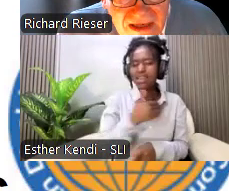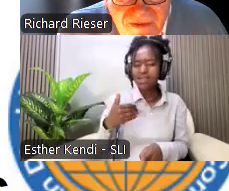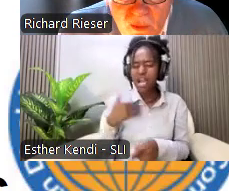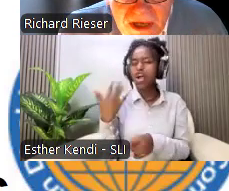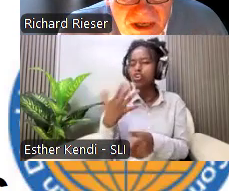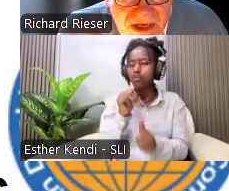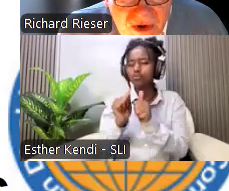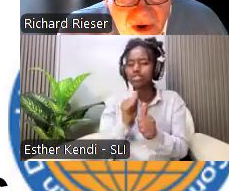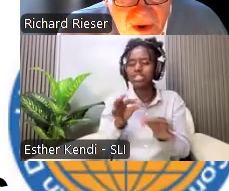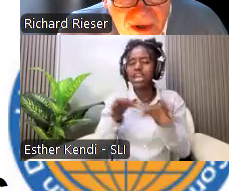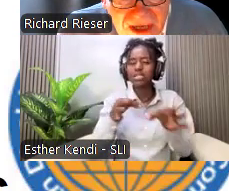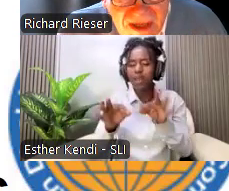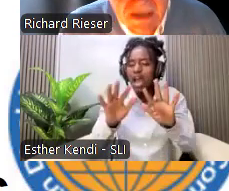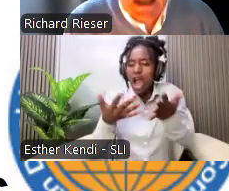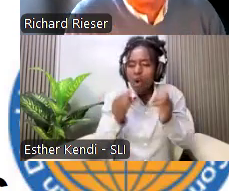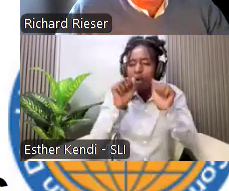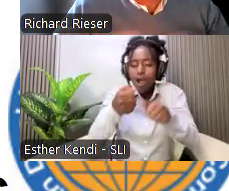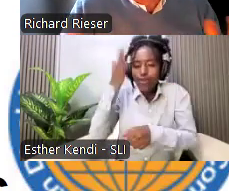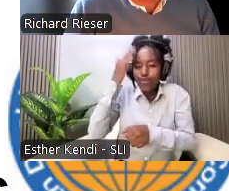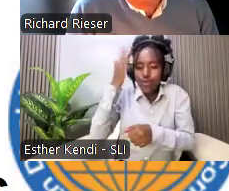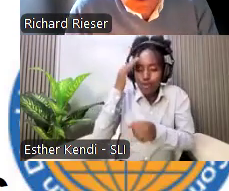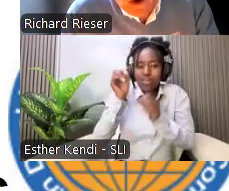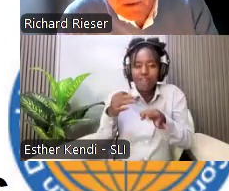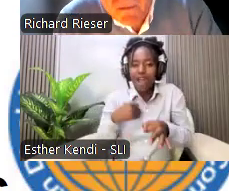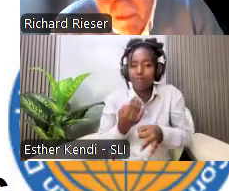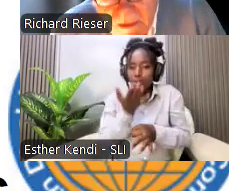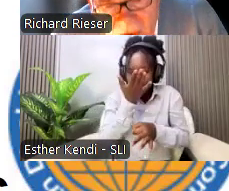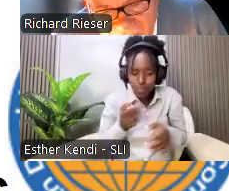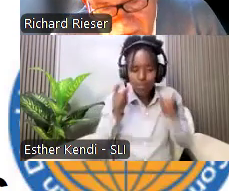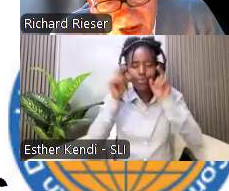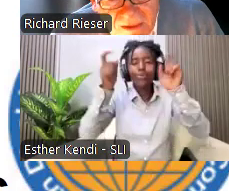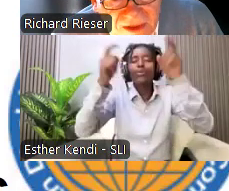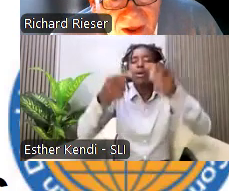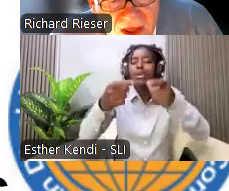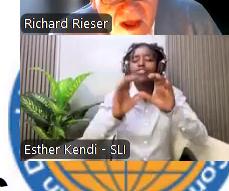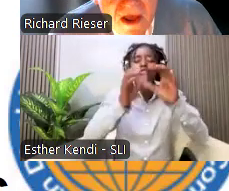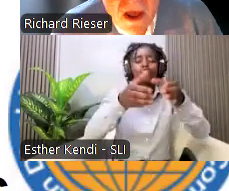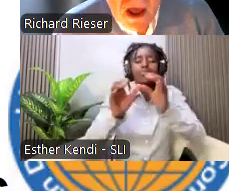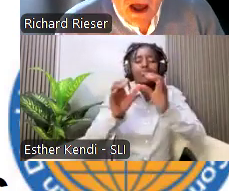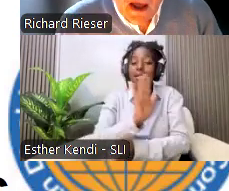could identify witches in your community. This got into folklore. You're probably all familiar with